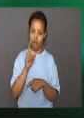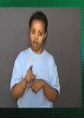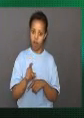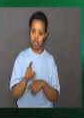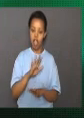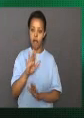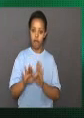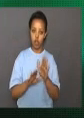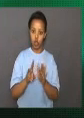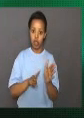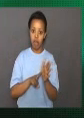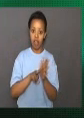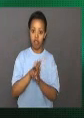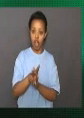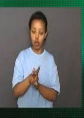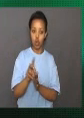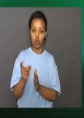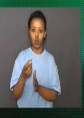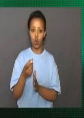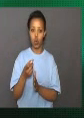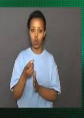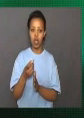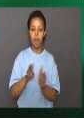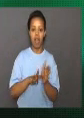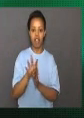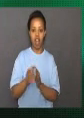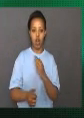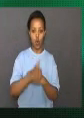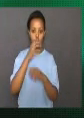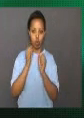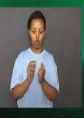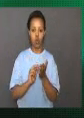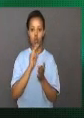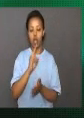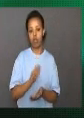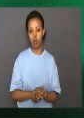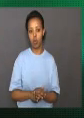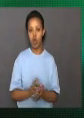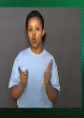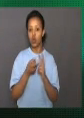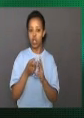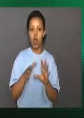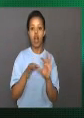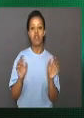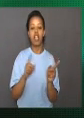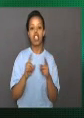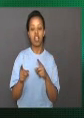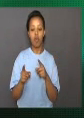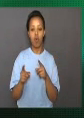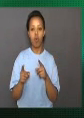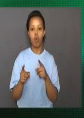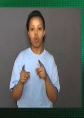are viruses that infect bacteria. The third sentence should